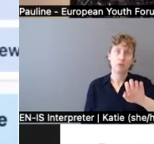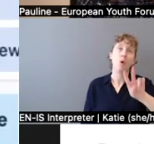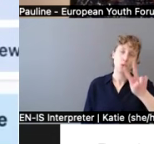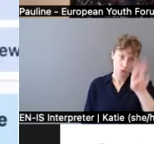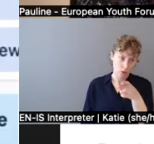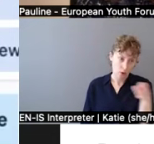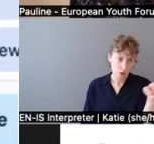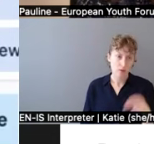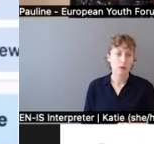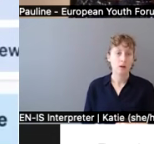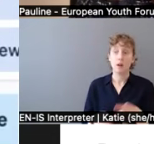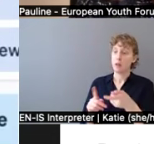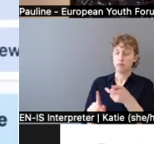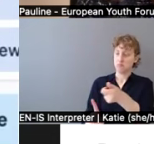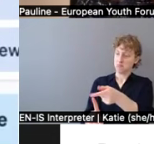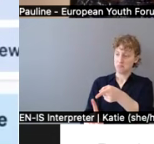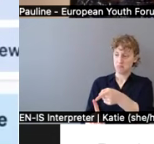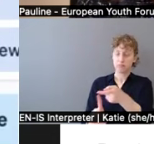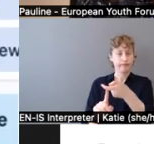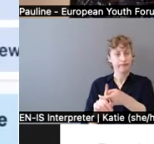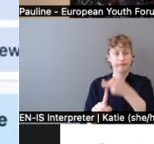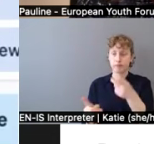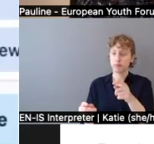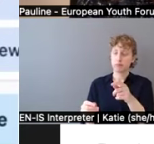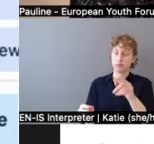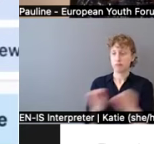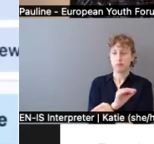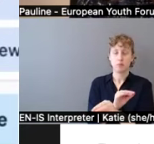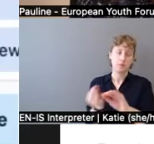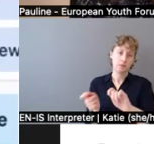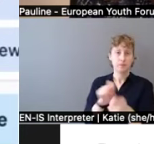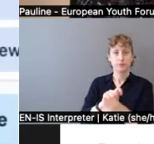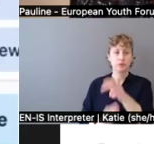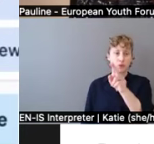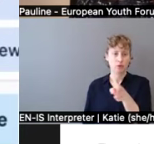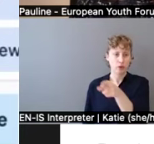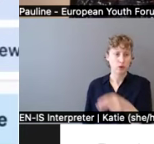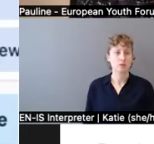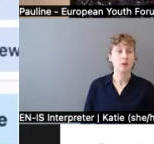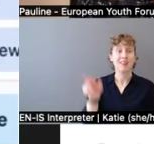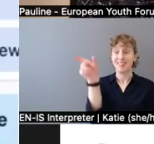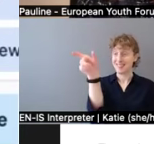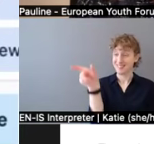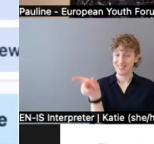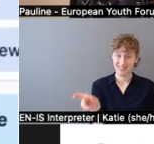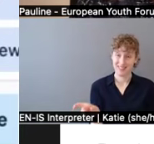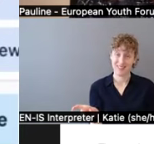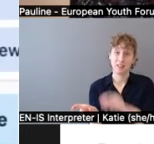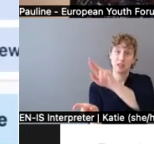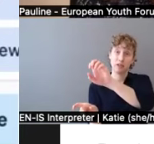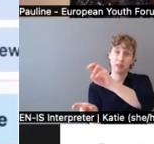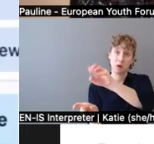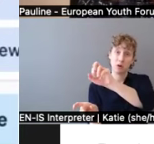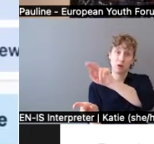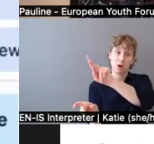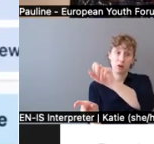will be made automatically. And then really important to use the remarks and narrative section to ensure that it's clear for